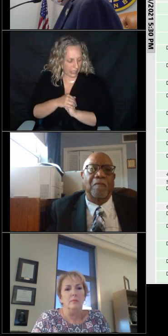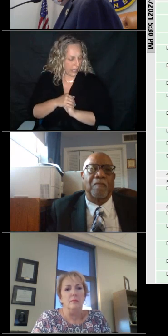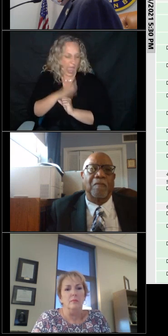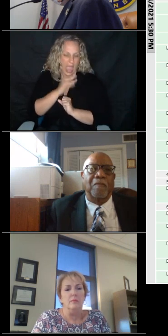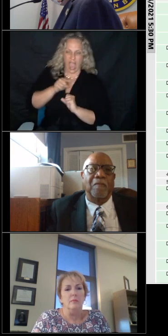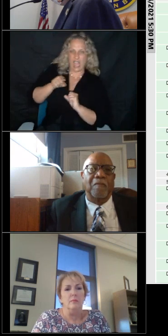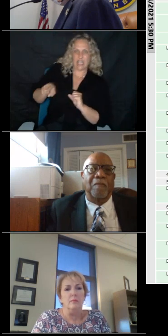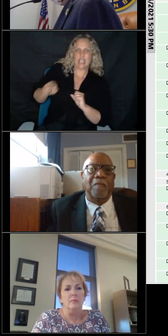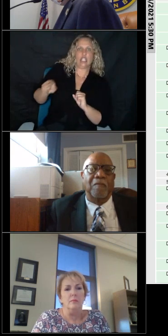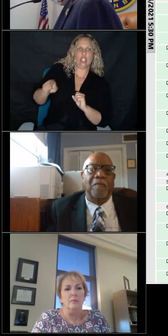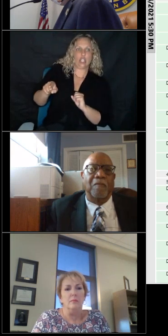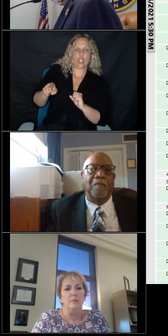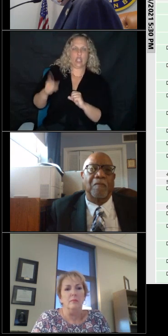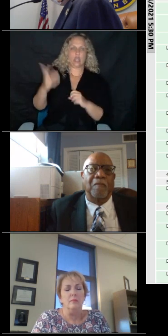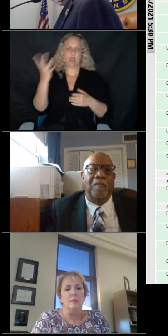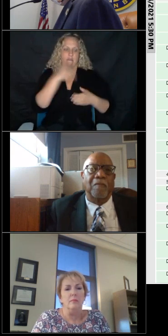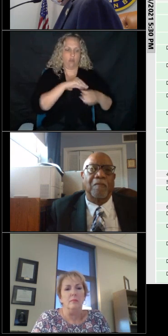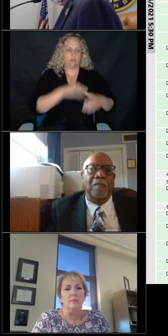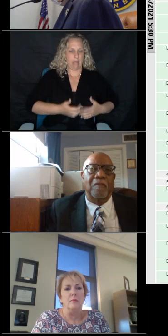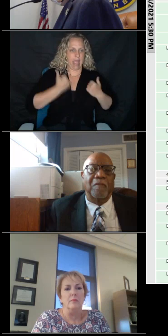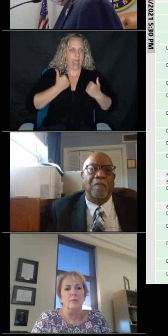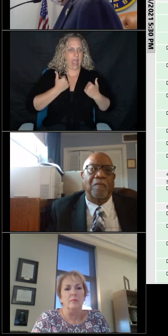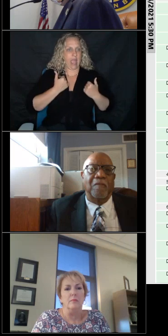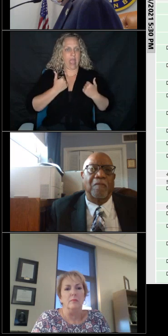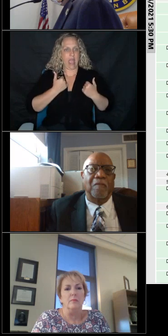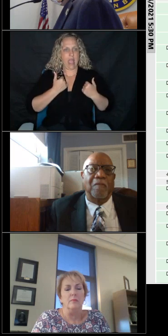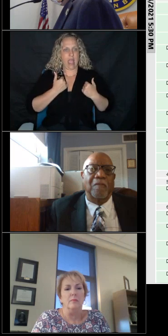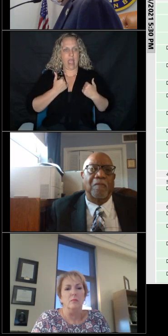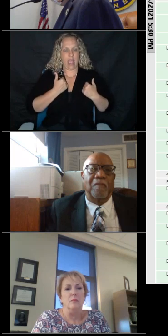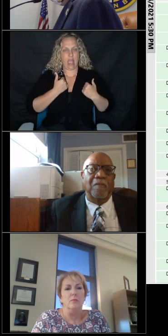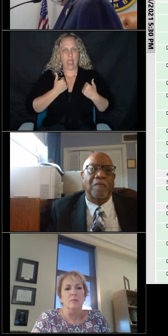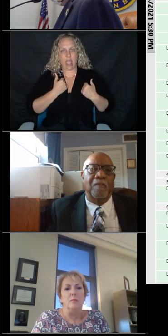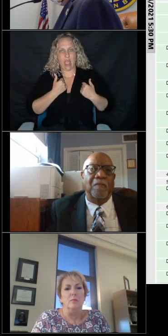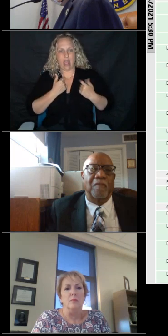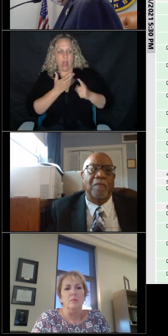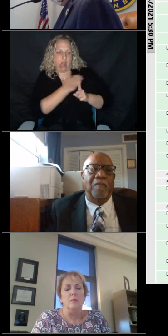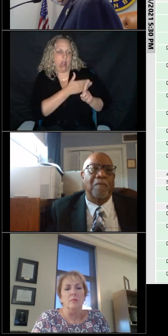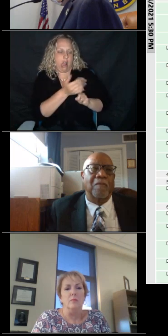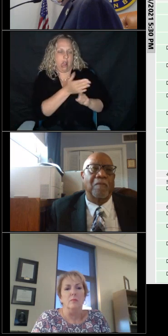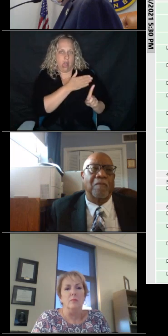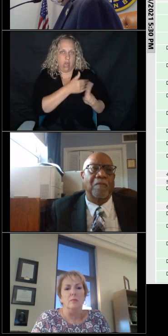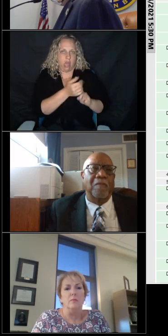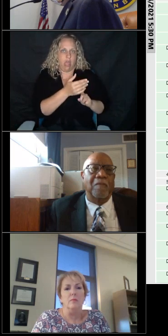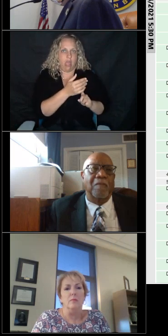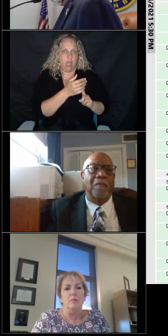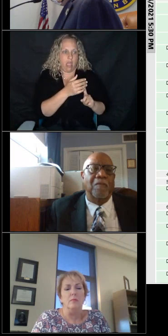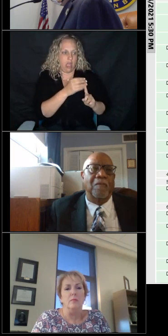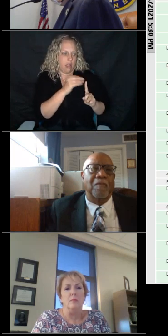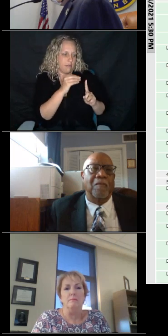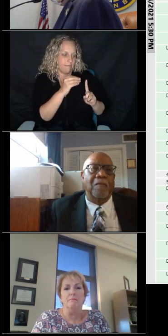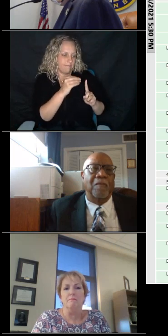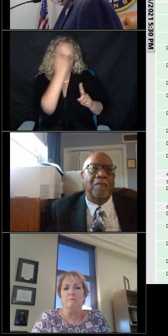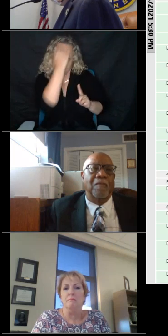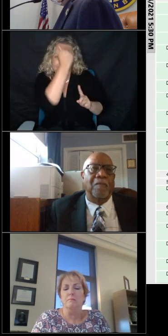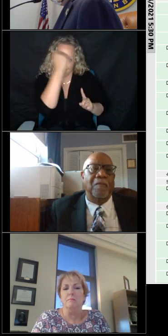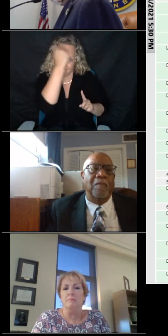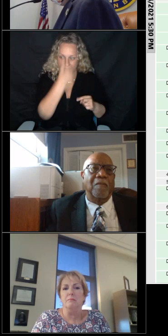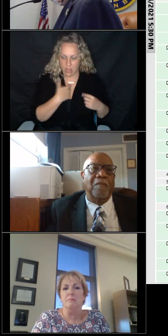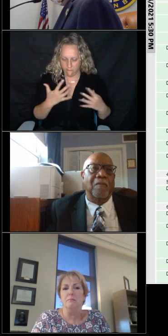she inserted herself into my life and systematically separated me from everybody I know and to make me afraid of everybody. And the result